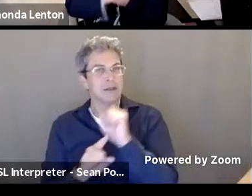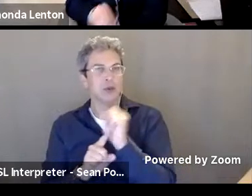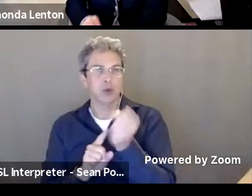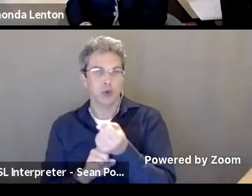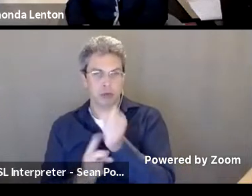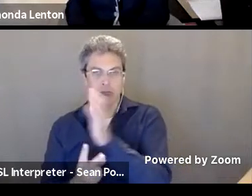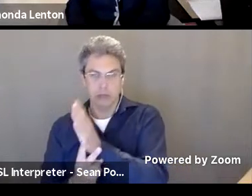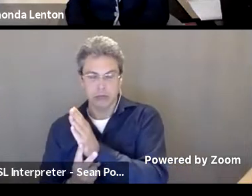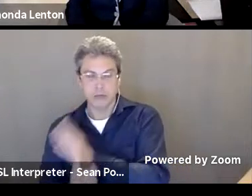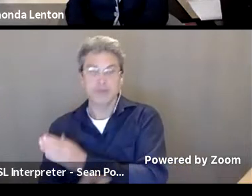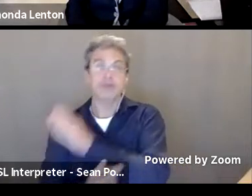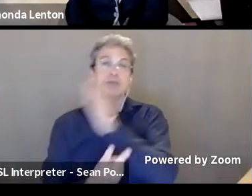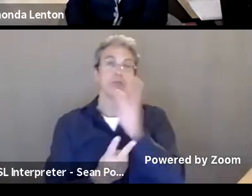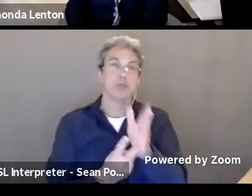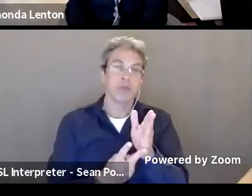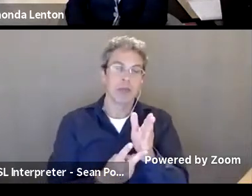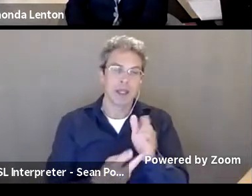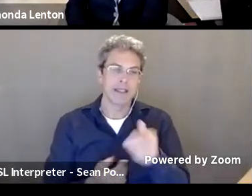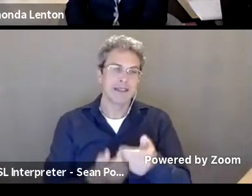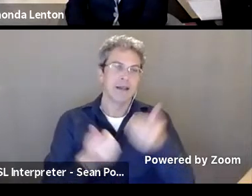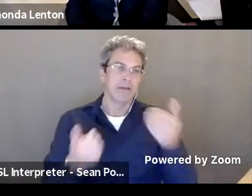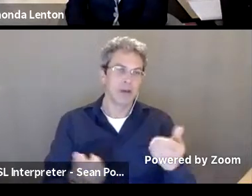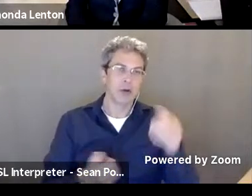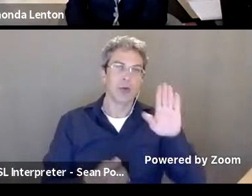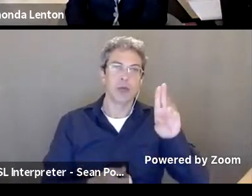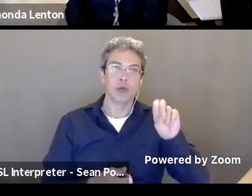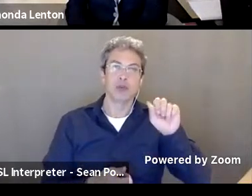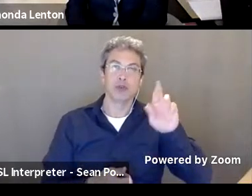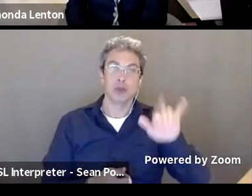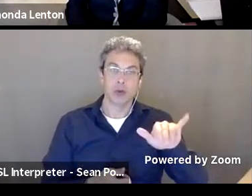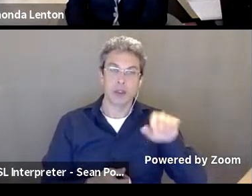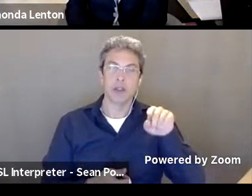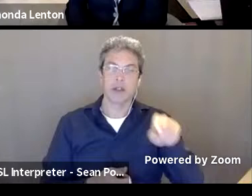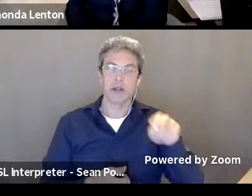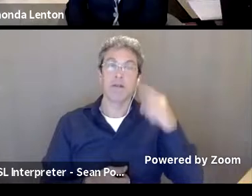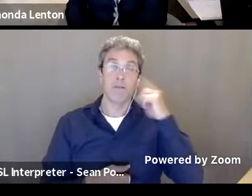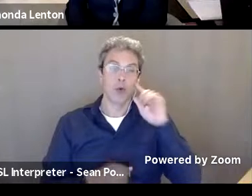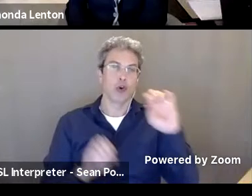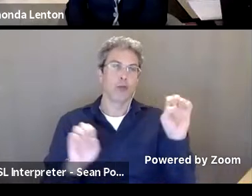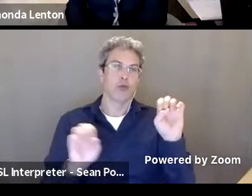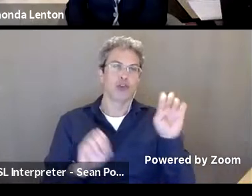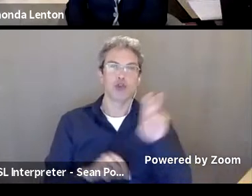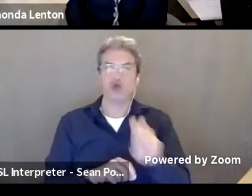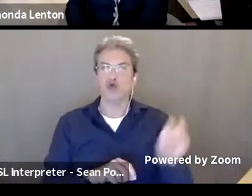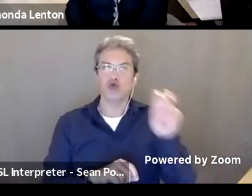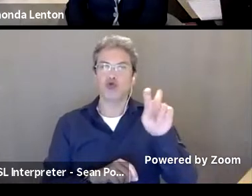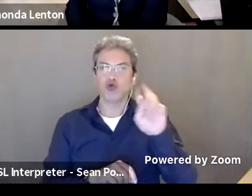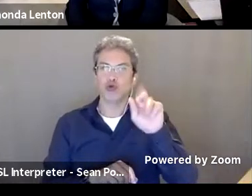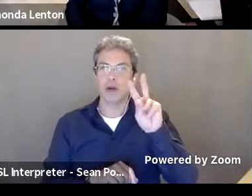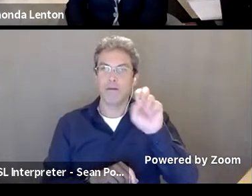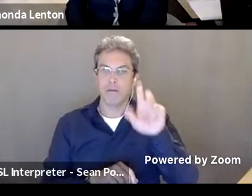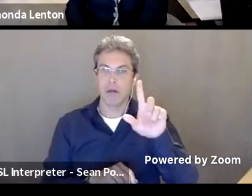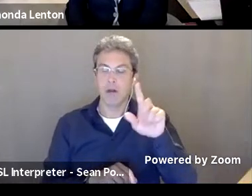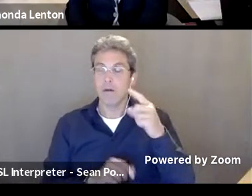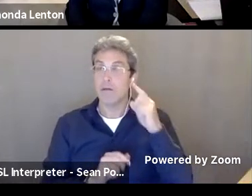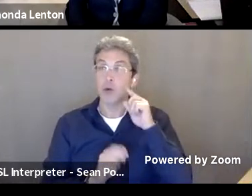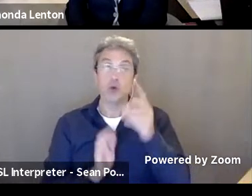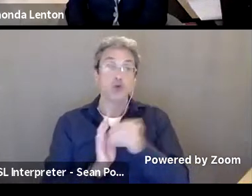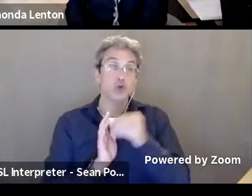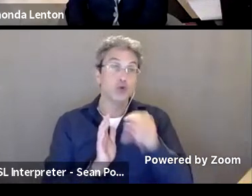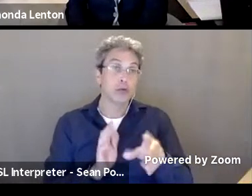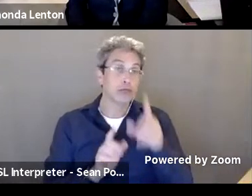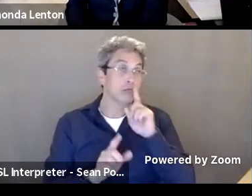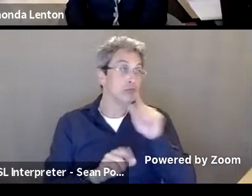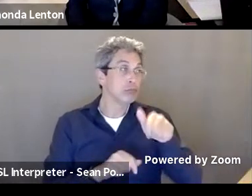And then we created a separate travel bursary emergency for either our students who were